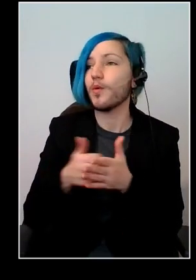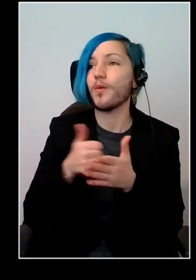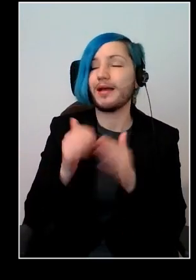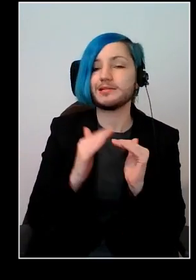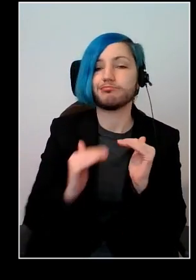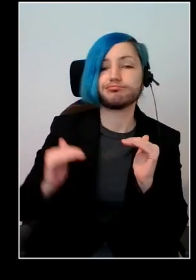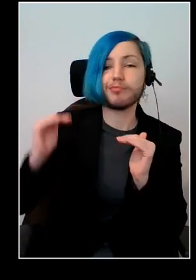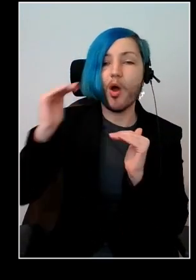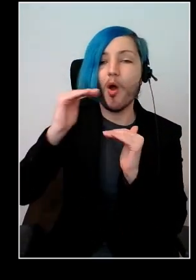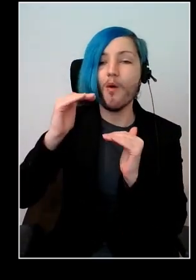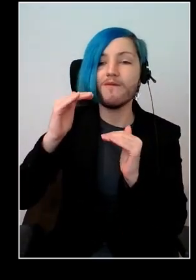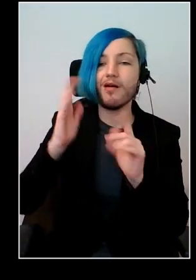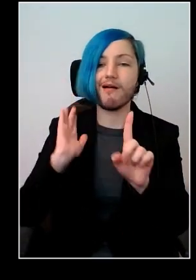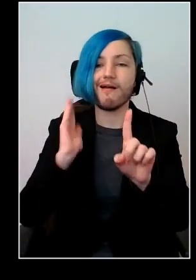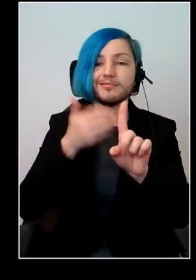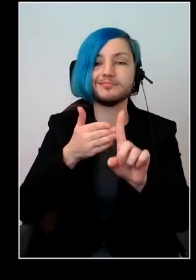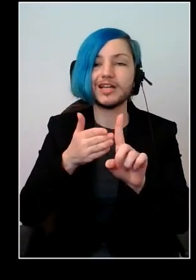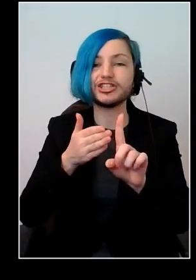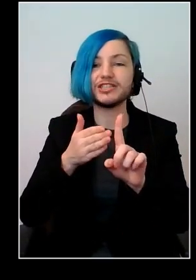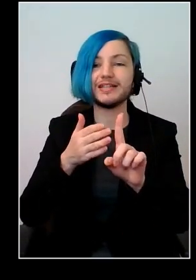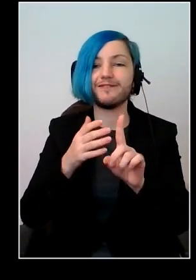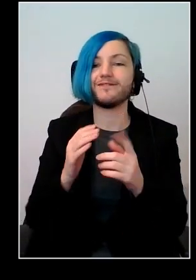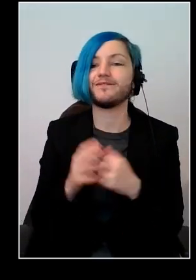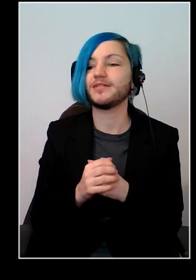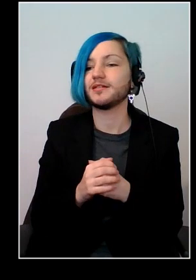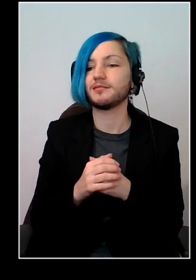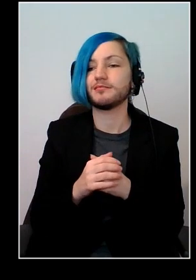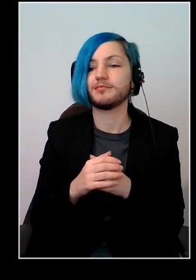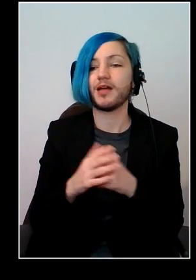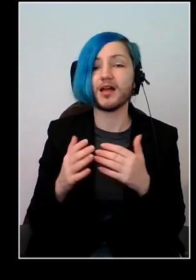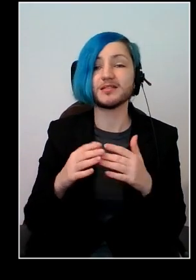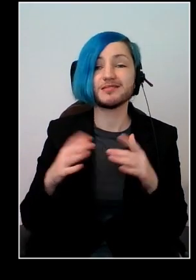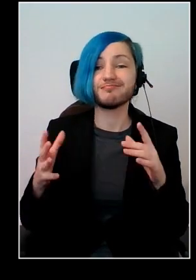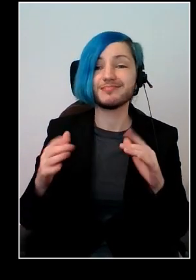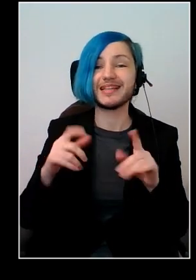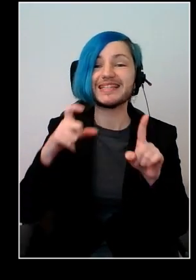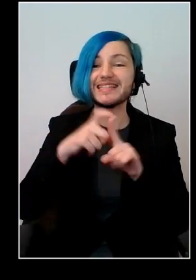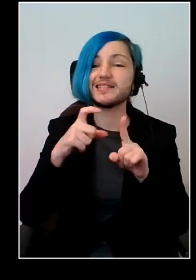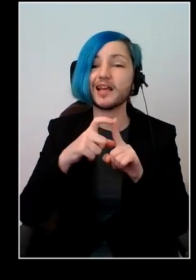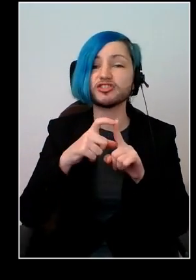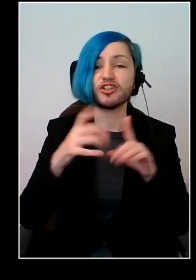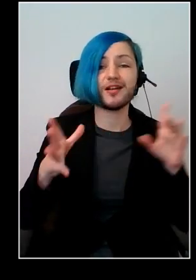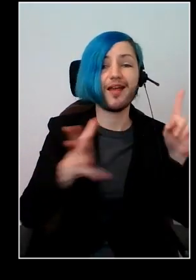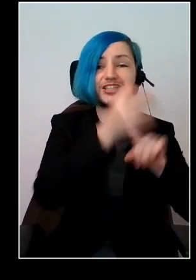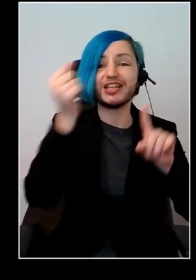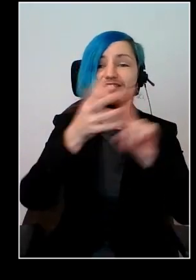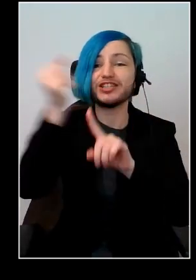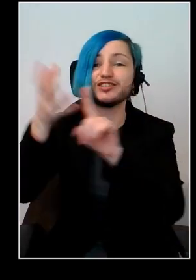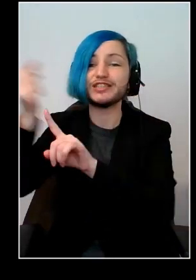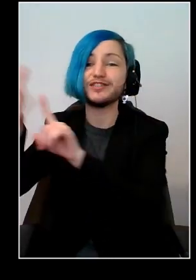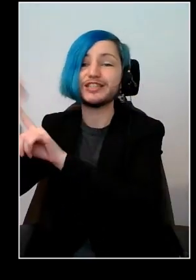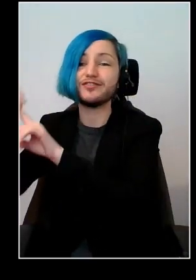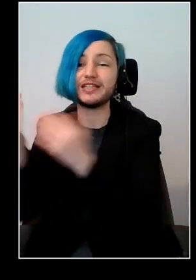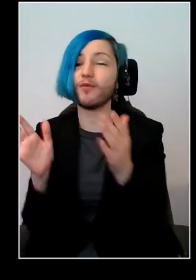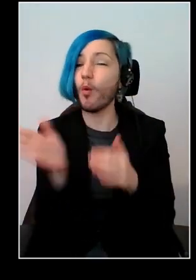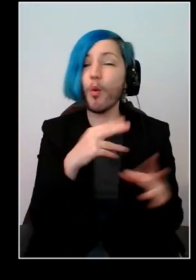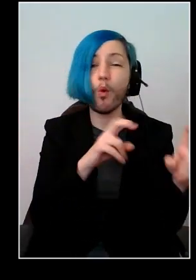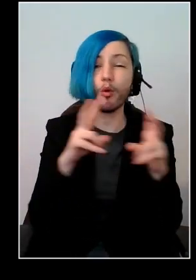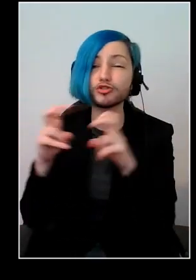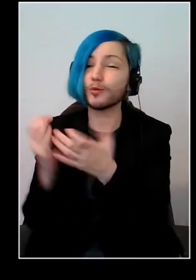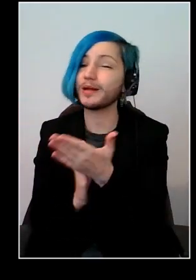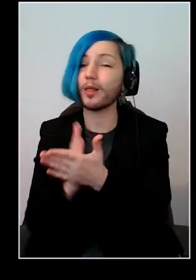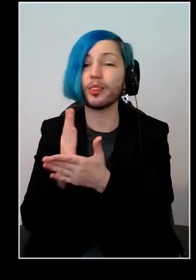expectations. She has obtained distinctions across the board for all subjects throughout her apprenticeship